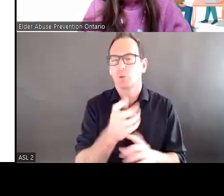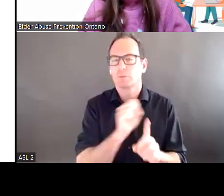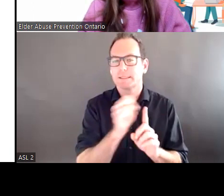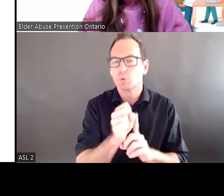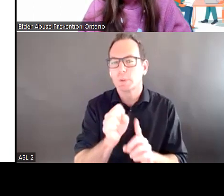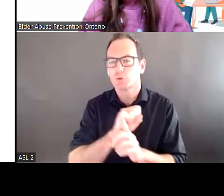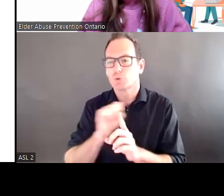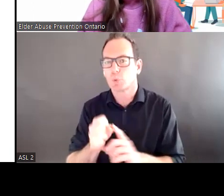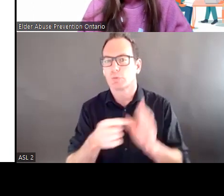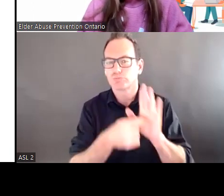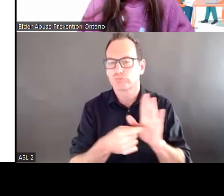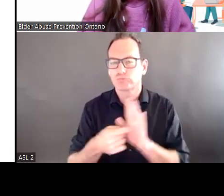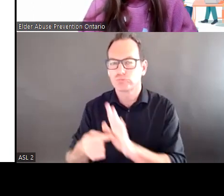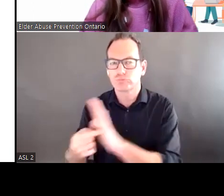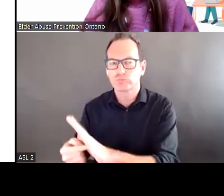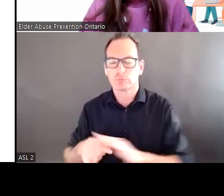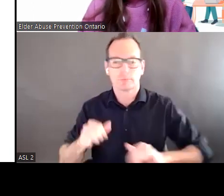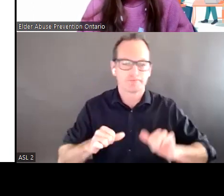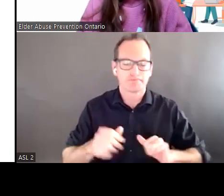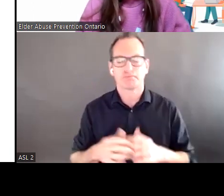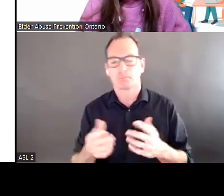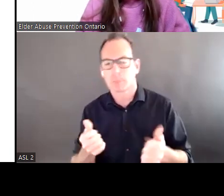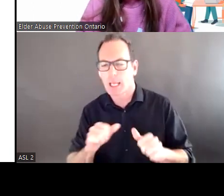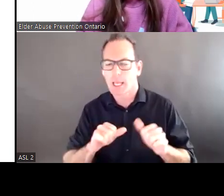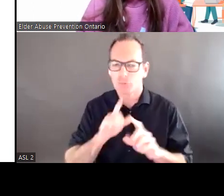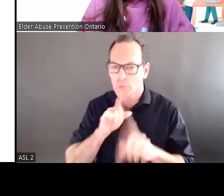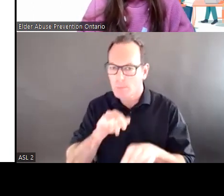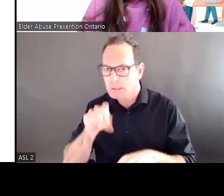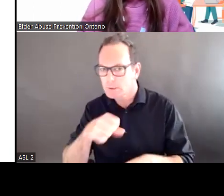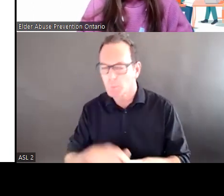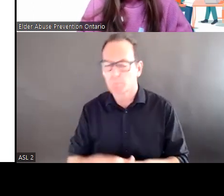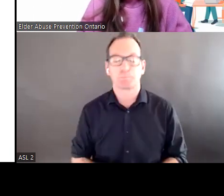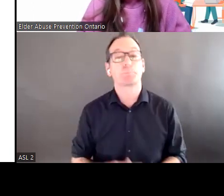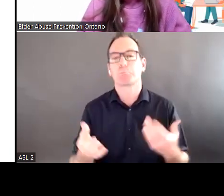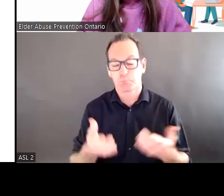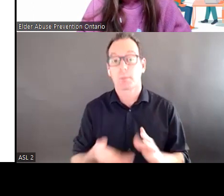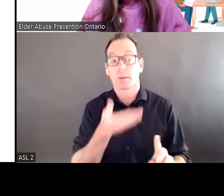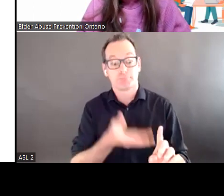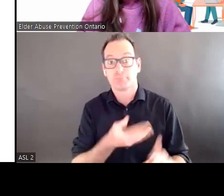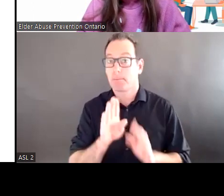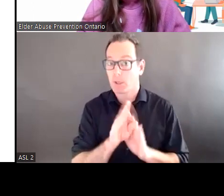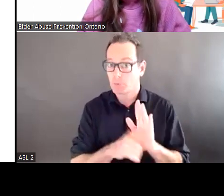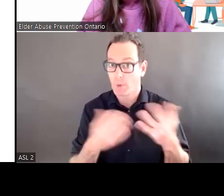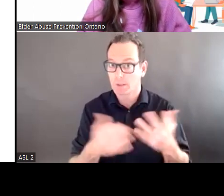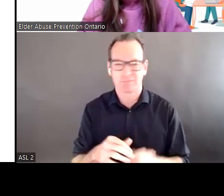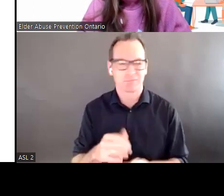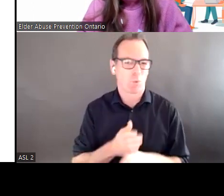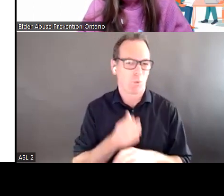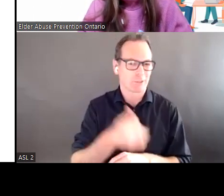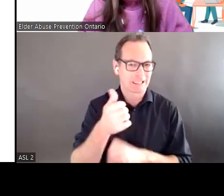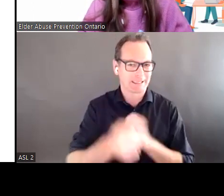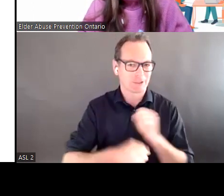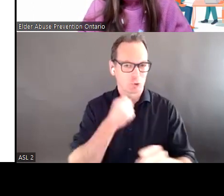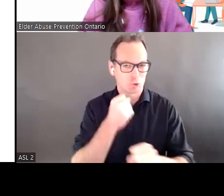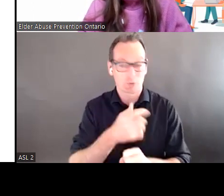abuse. Just to give you a little background on Rosanna, she has over a decade of experience as a